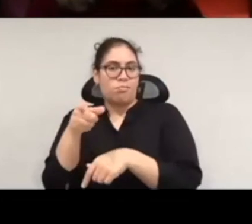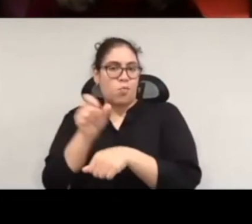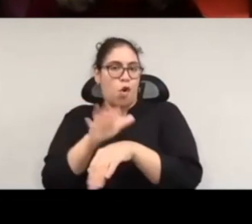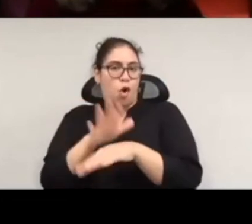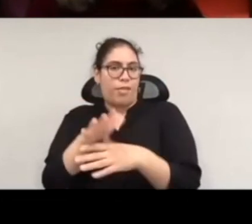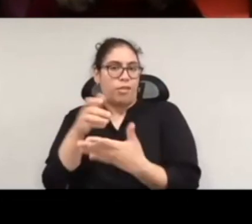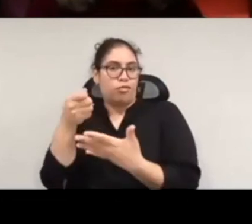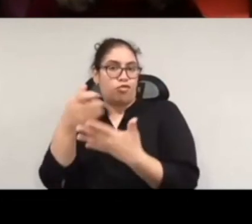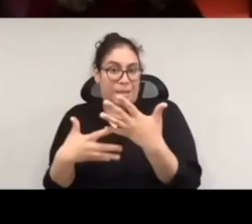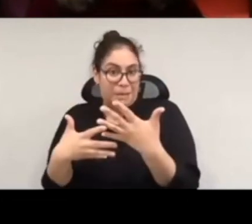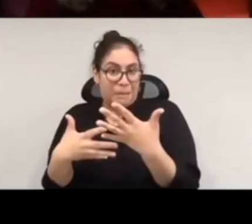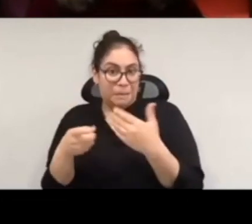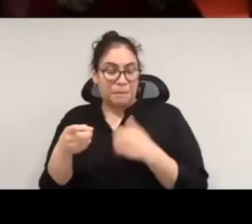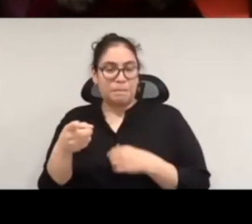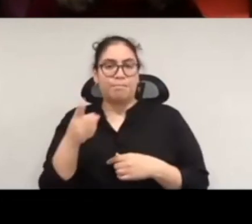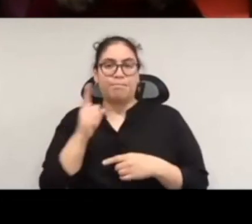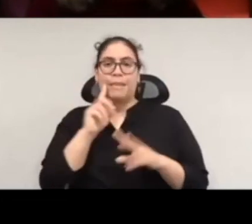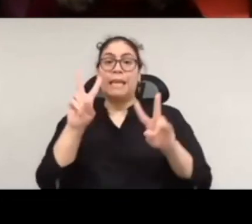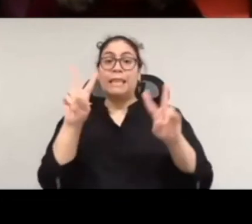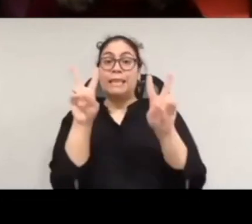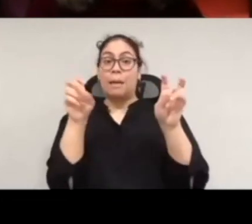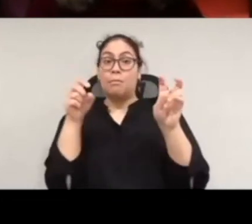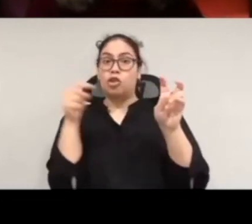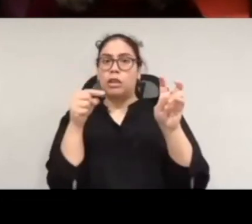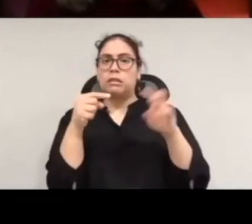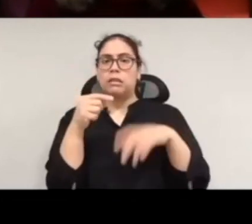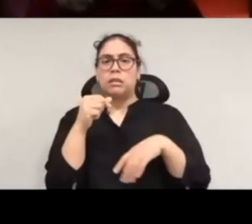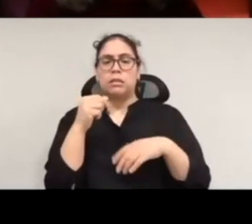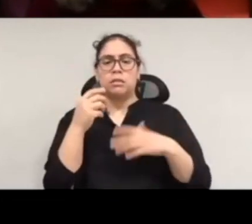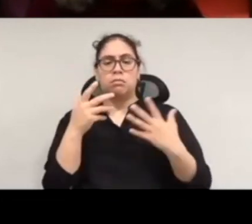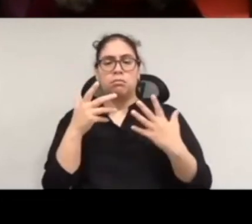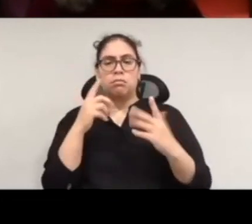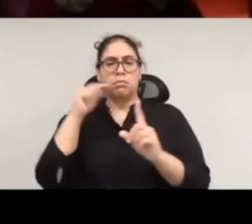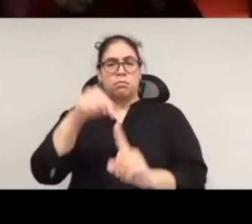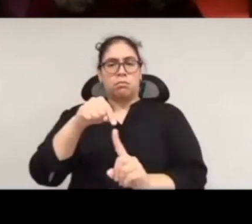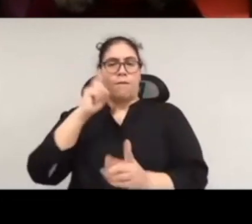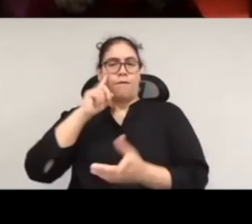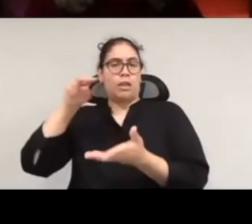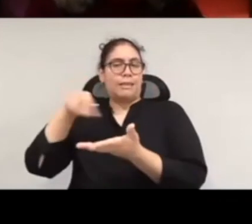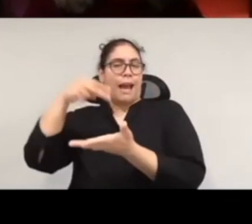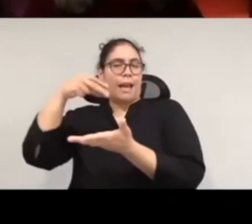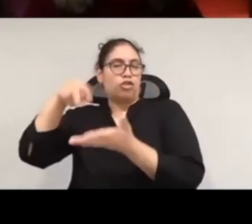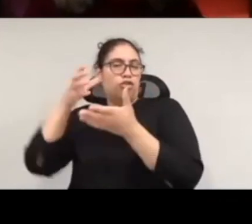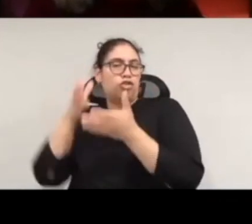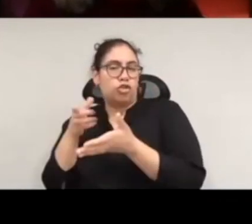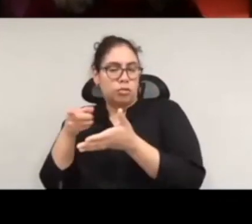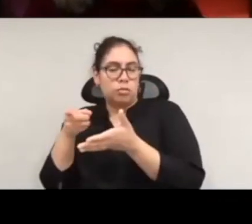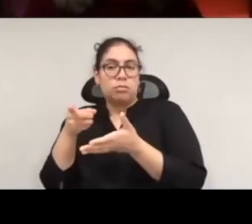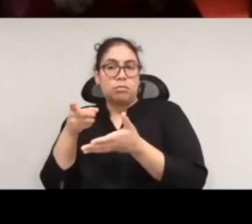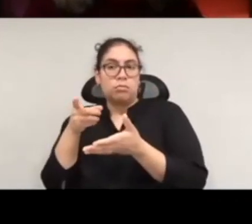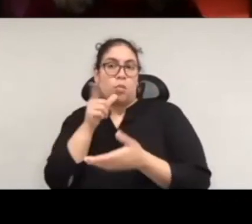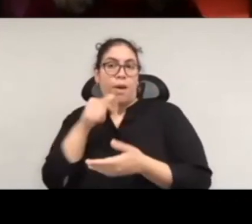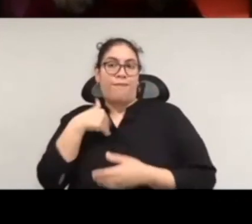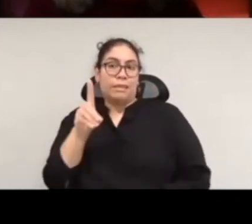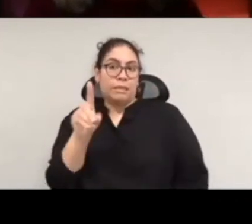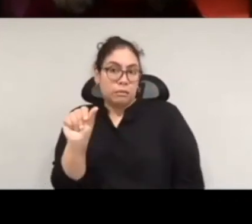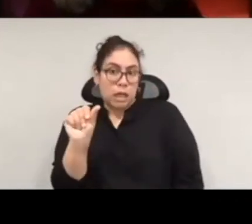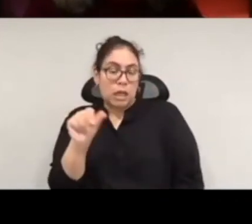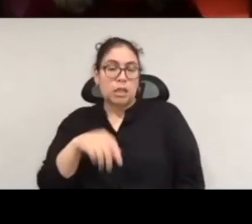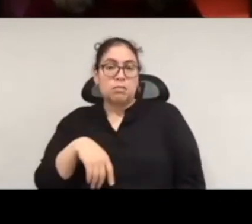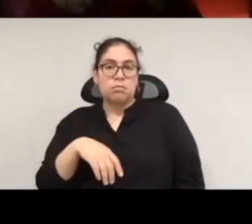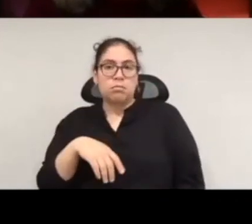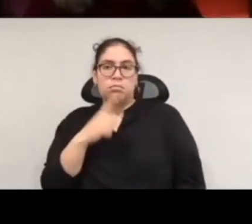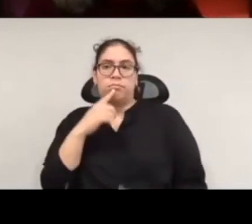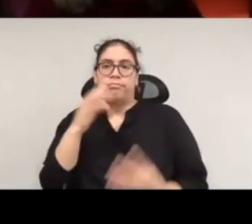would be very particular, as a dancer, so on and so forth, that would probably have some, and it has a disability, it would be very